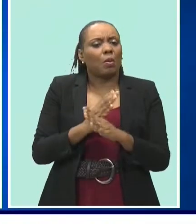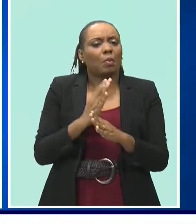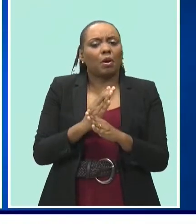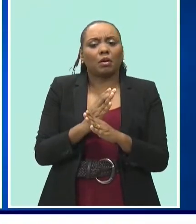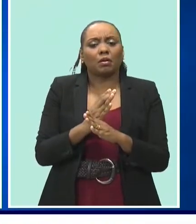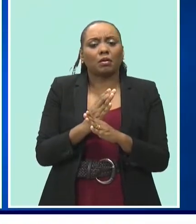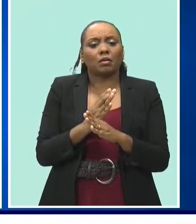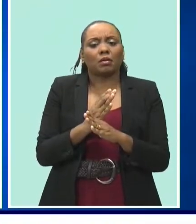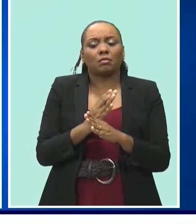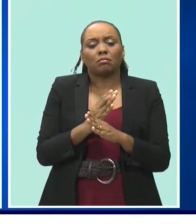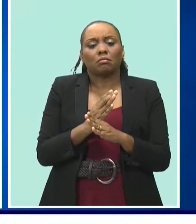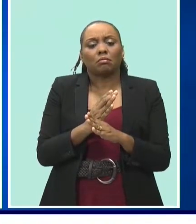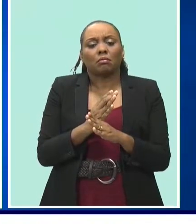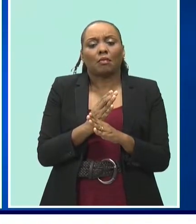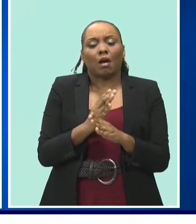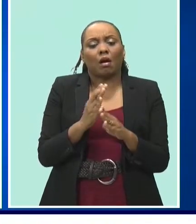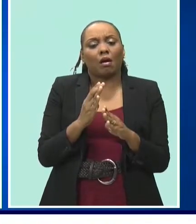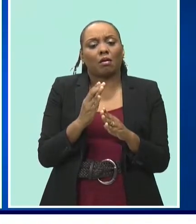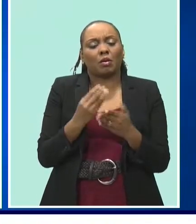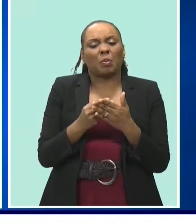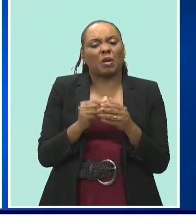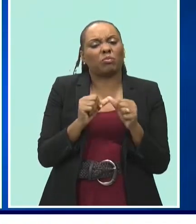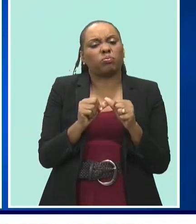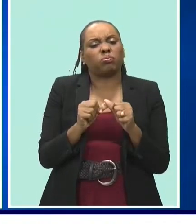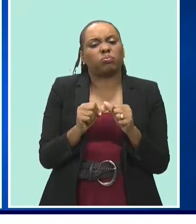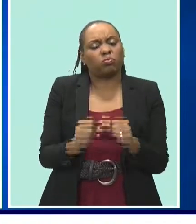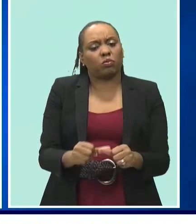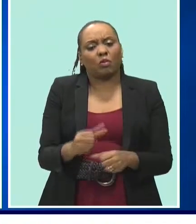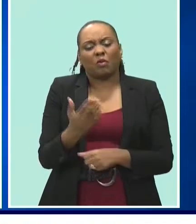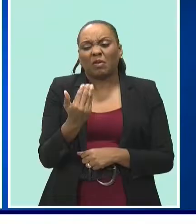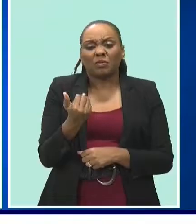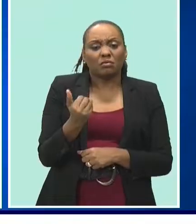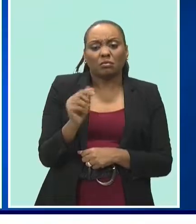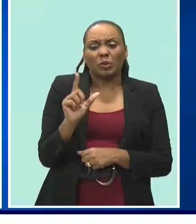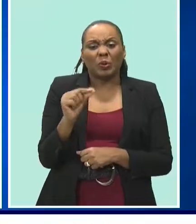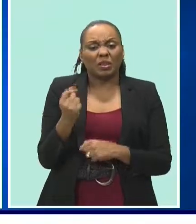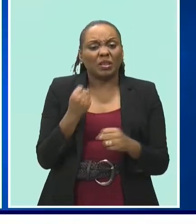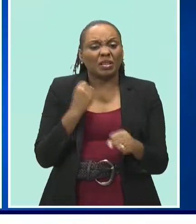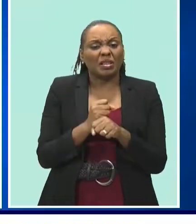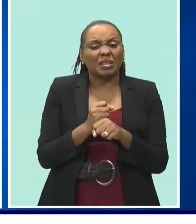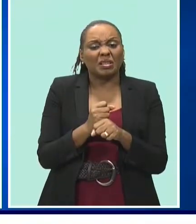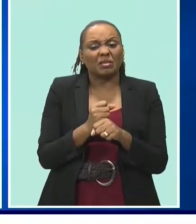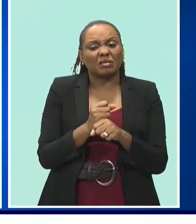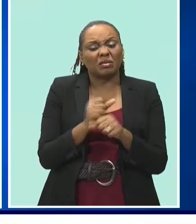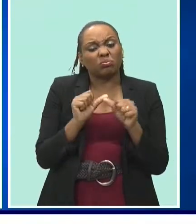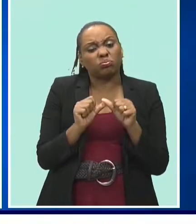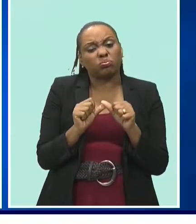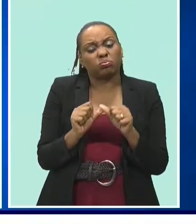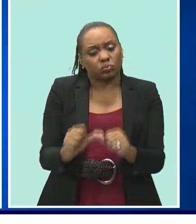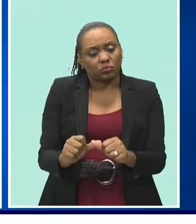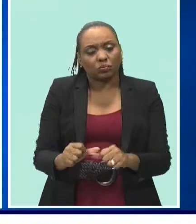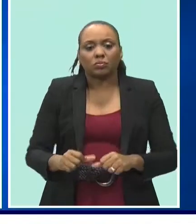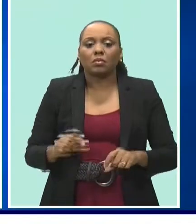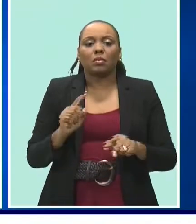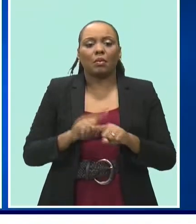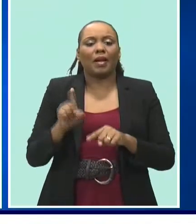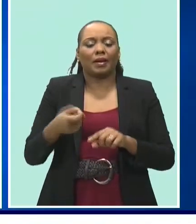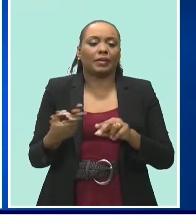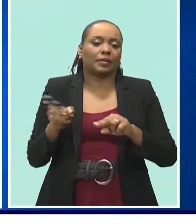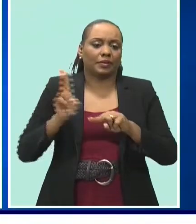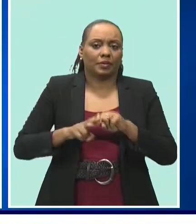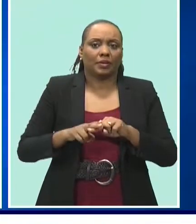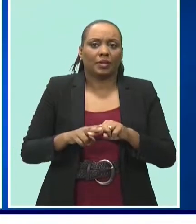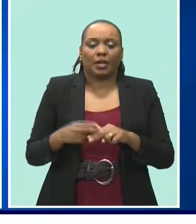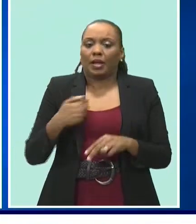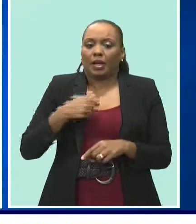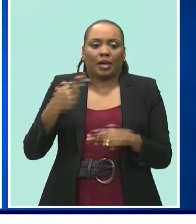Over 15, 20 years. So that I am not going to give any assurance to anyone that there will